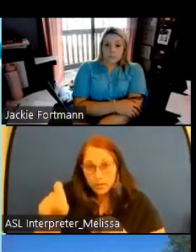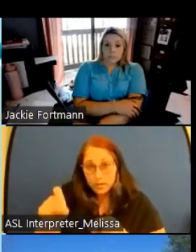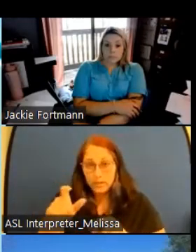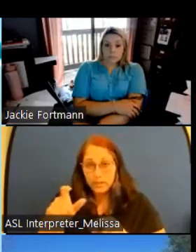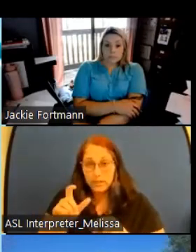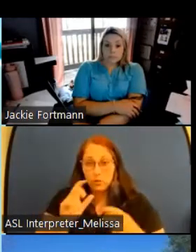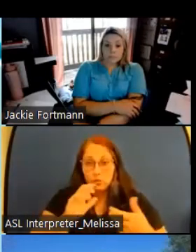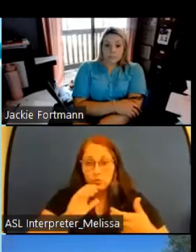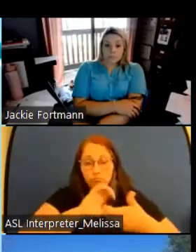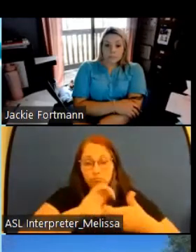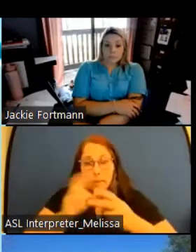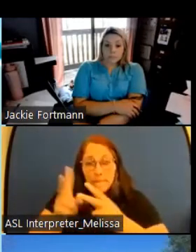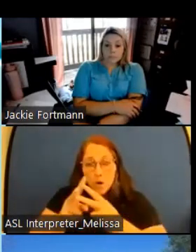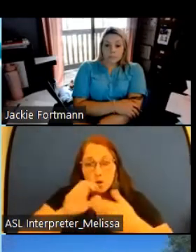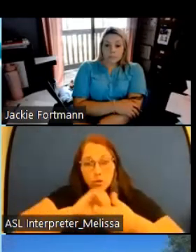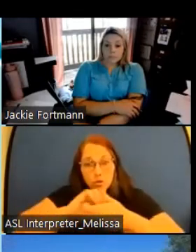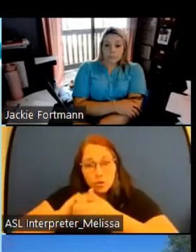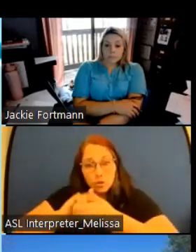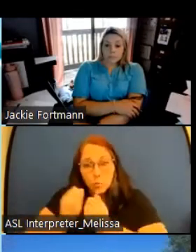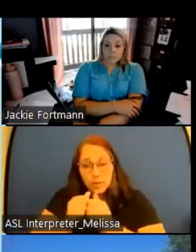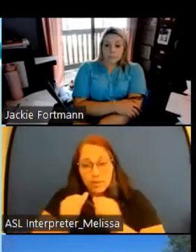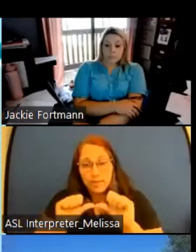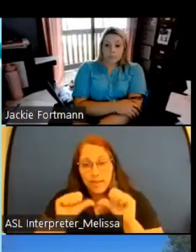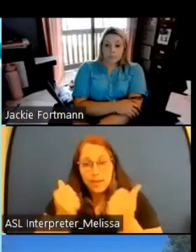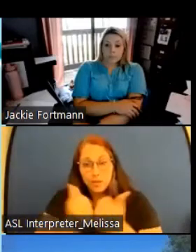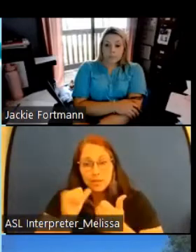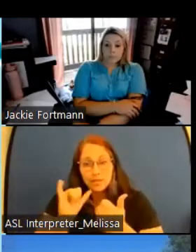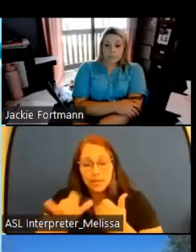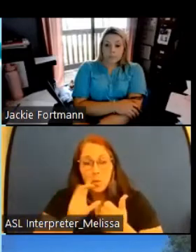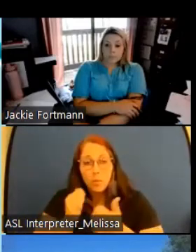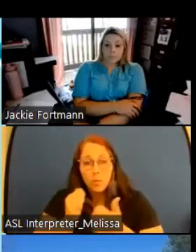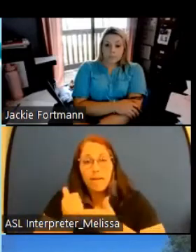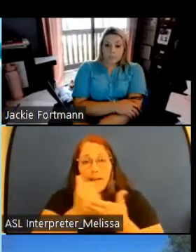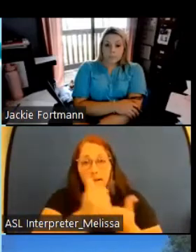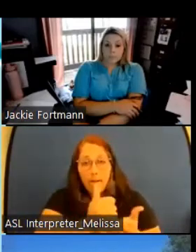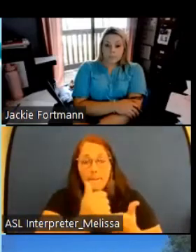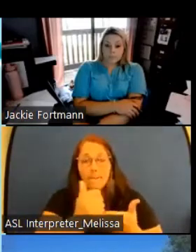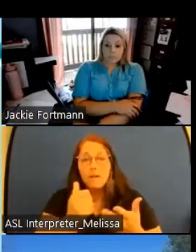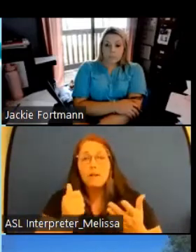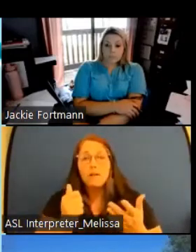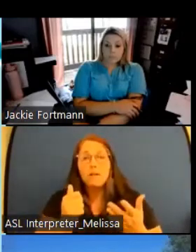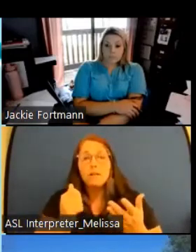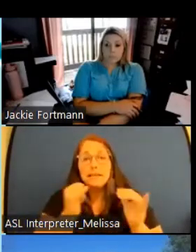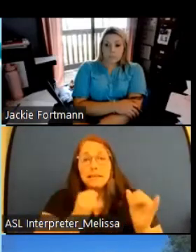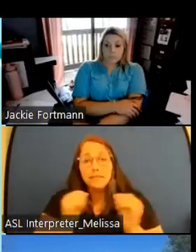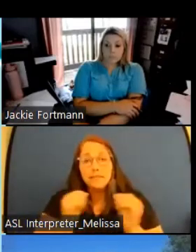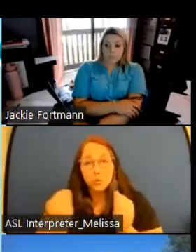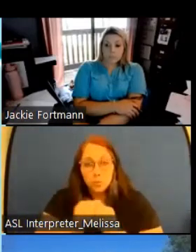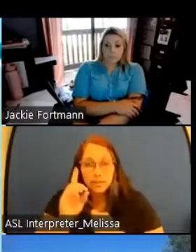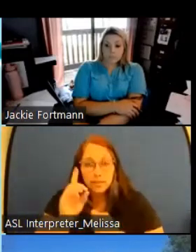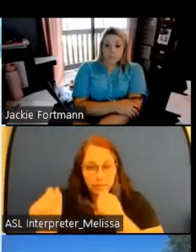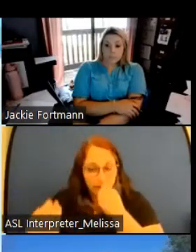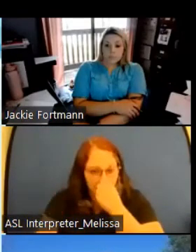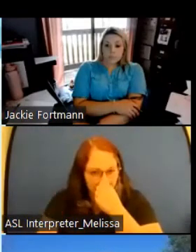agencies that specialize in assisting individuals with disabilities. Next